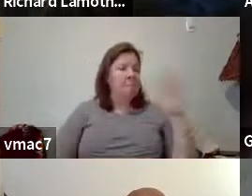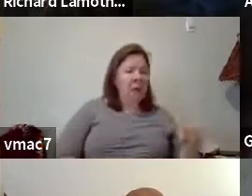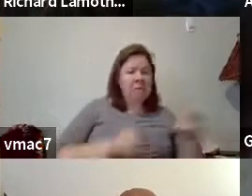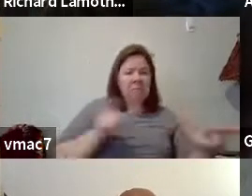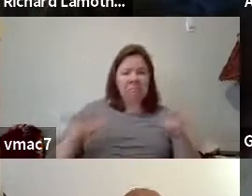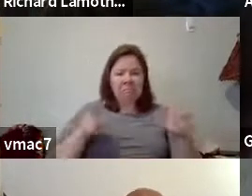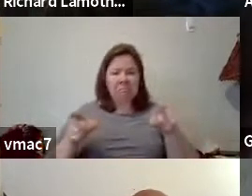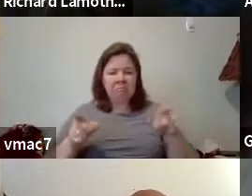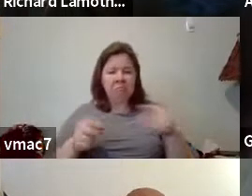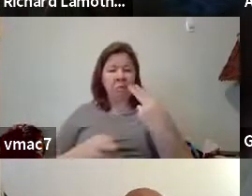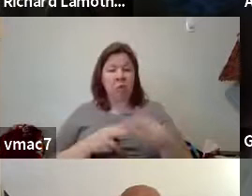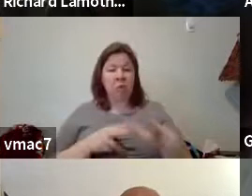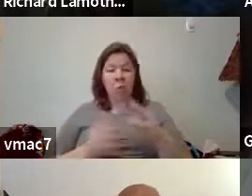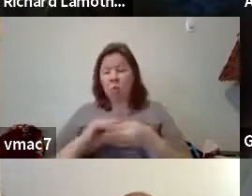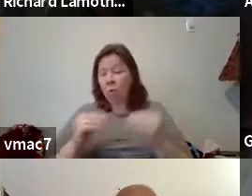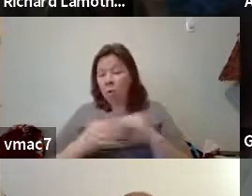you know, the short story there is